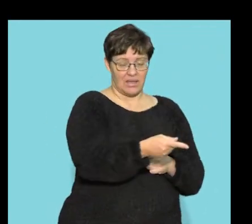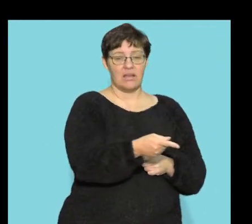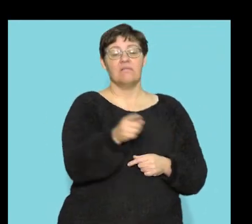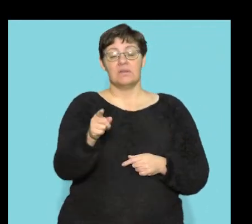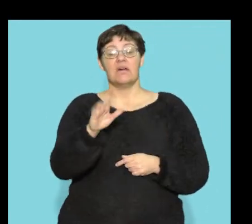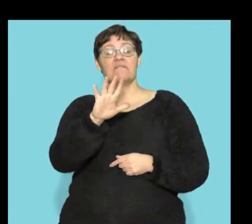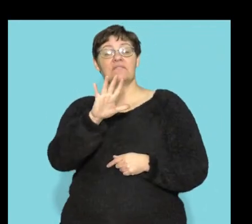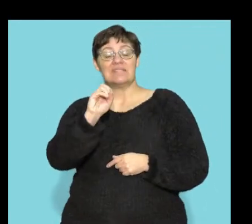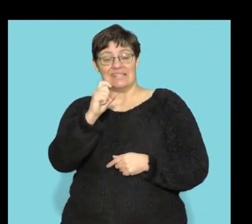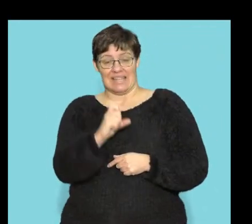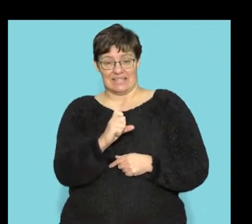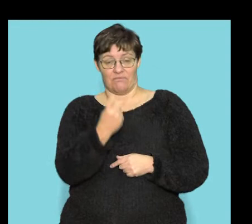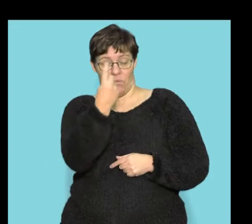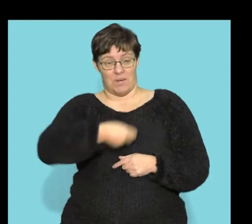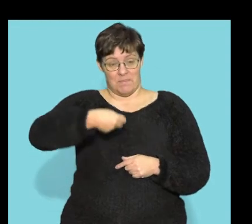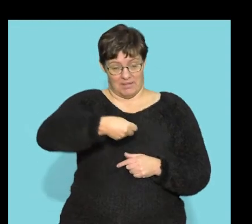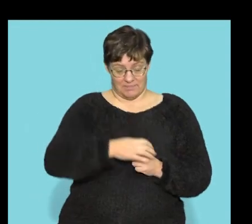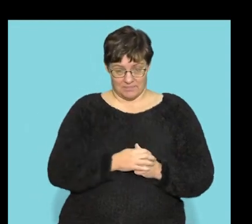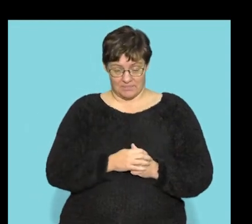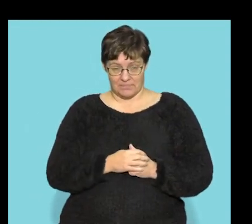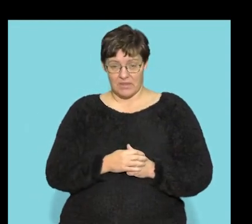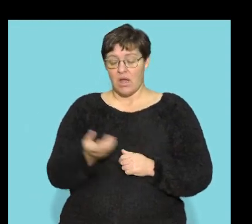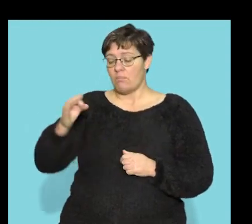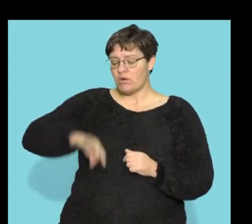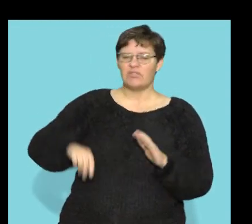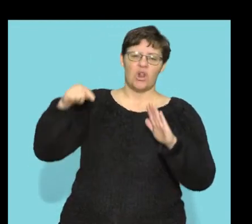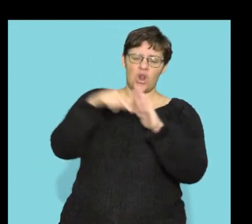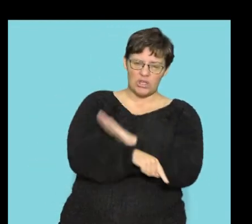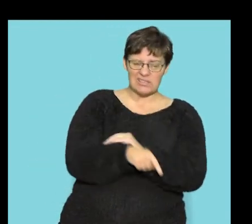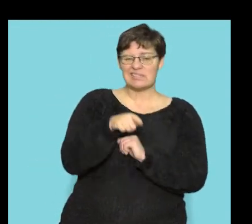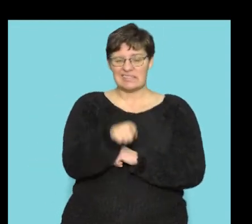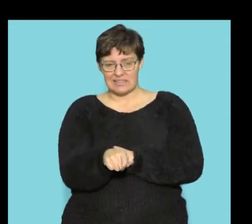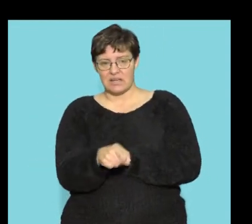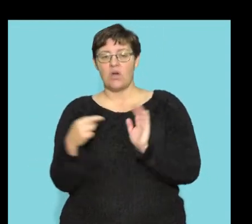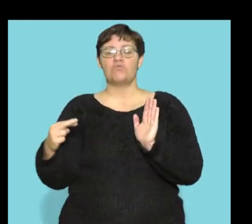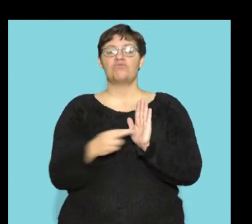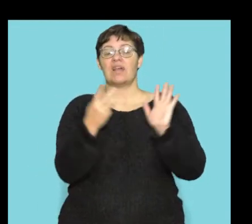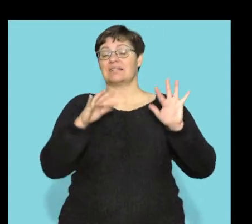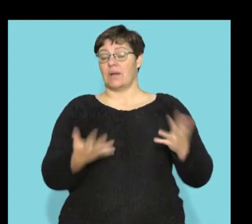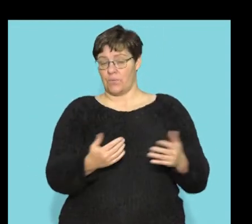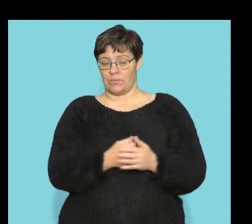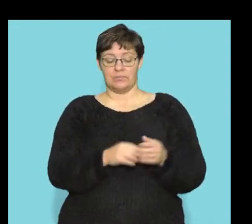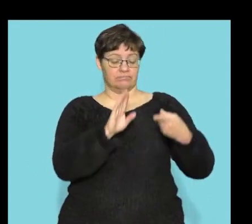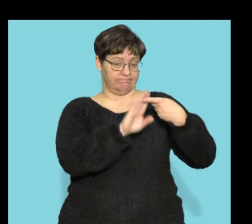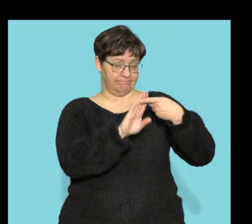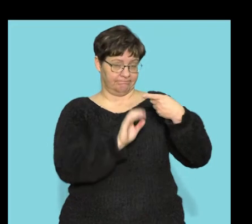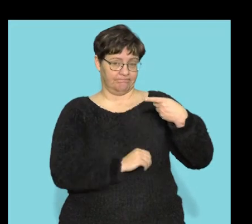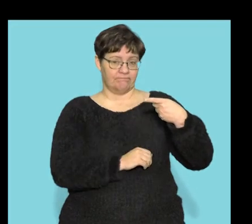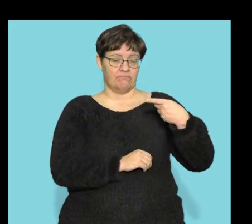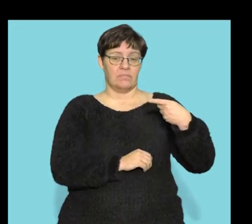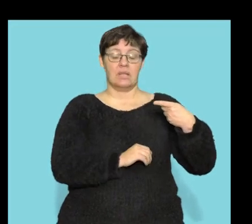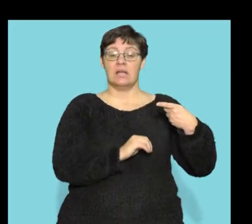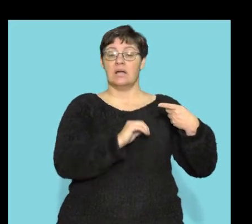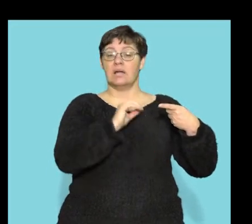50 cents each. The profit or loss on sale of plastic bags reflects the following. 1. Cost of plastic bags